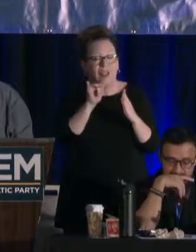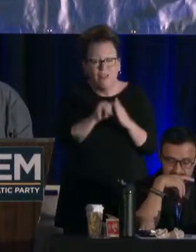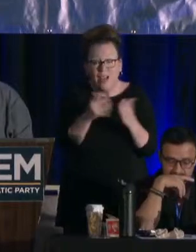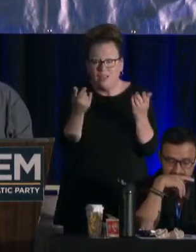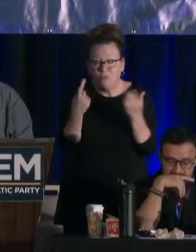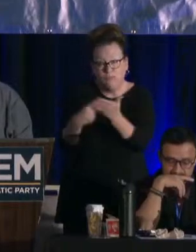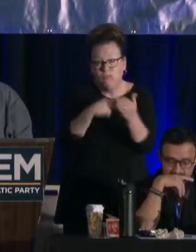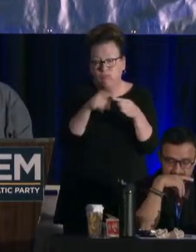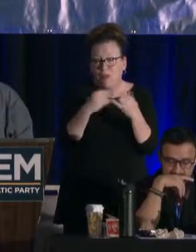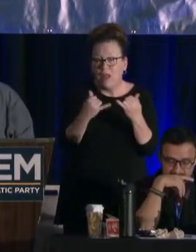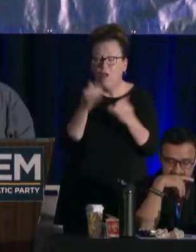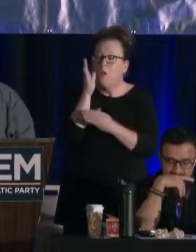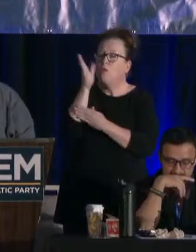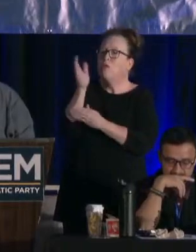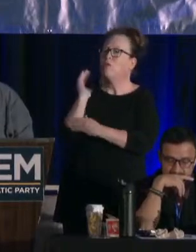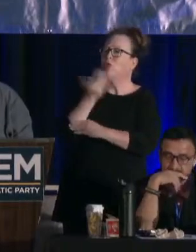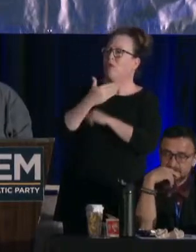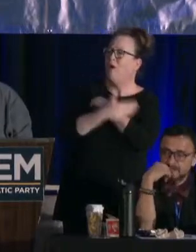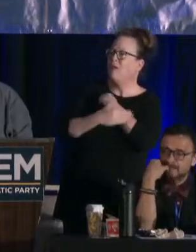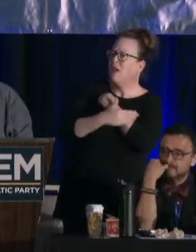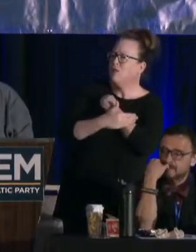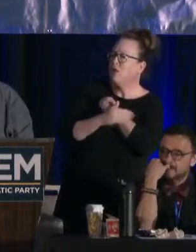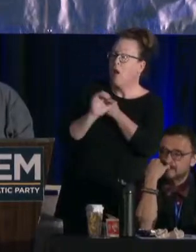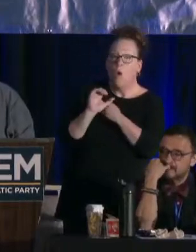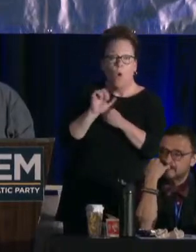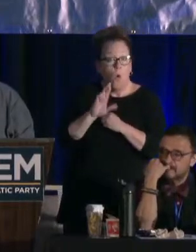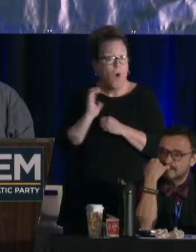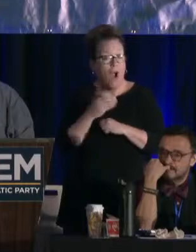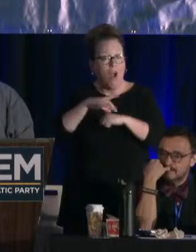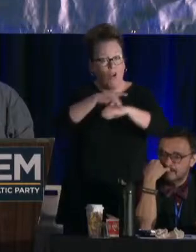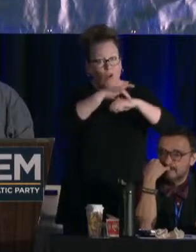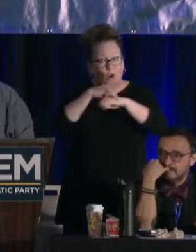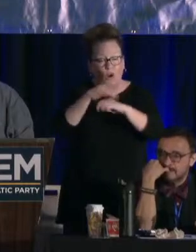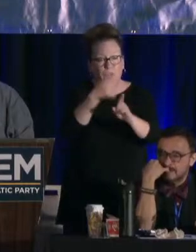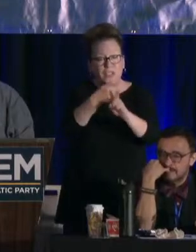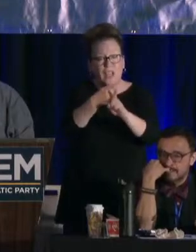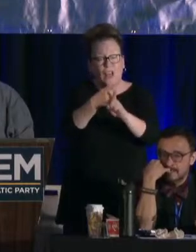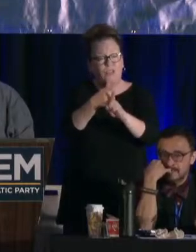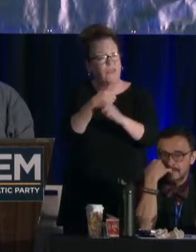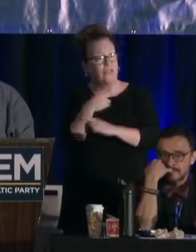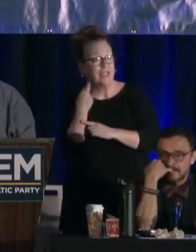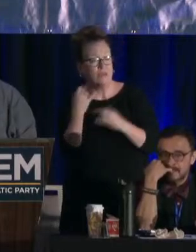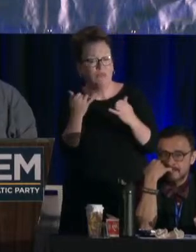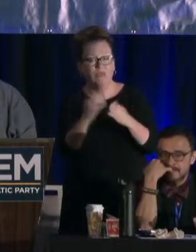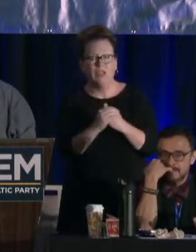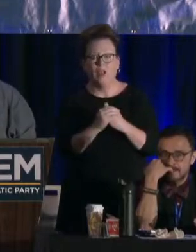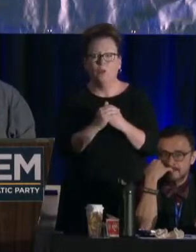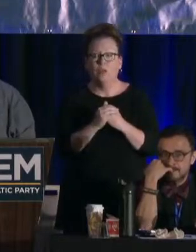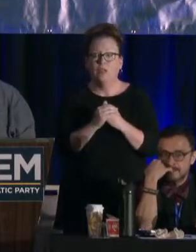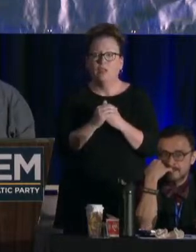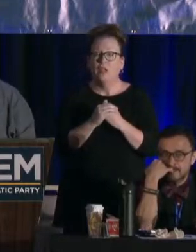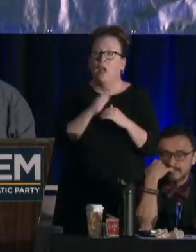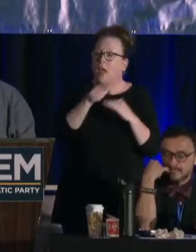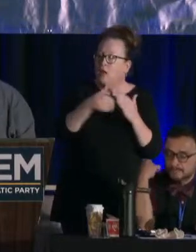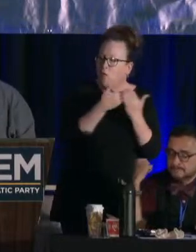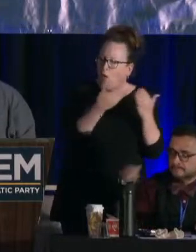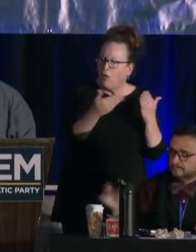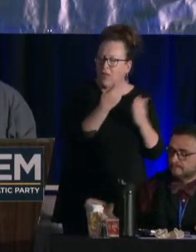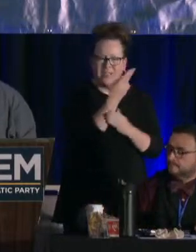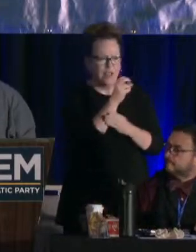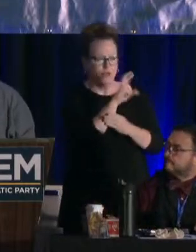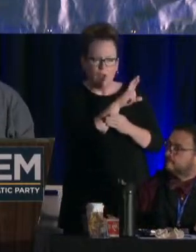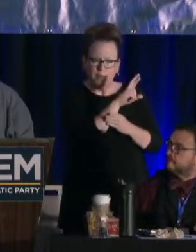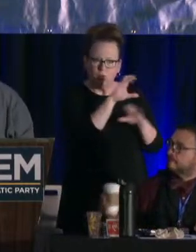and the future of our nation, perhaps our planet, hangs in the balance. And while Republicans in the House beat us to the punch and